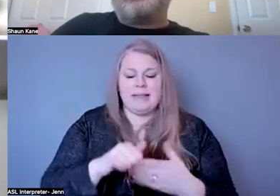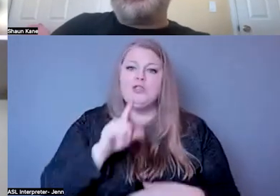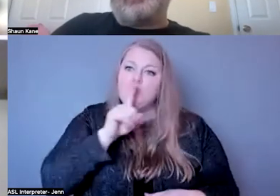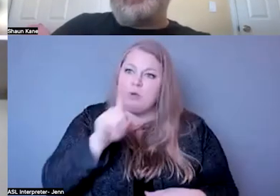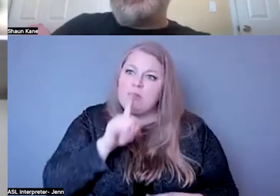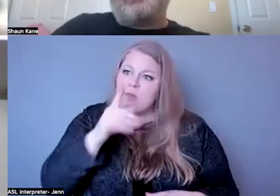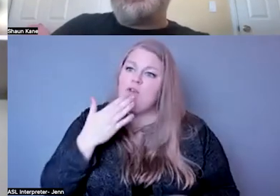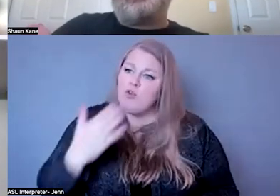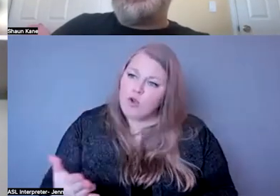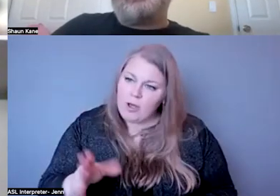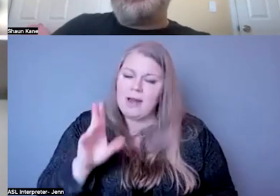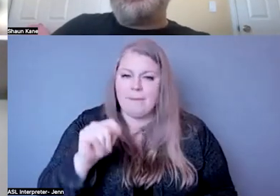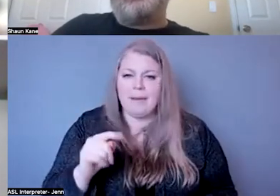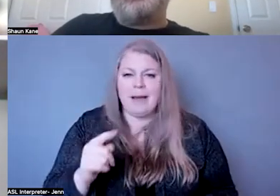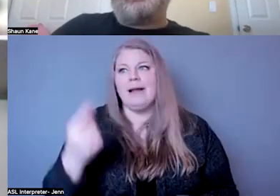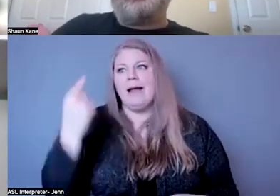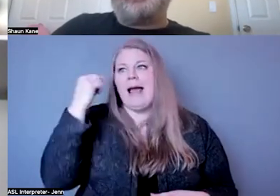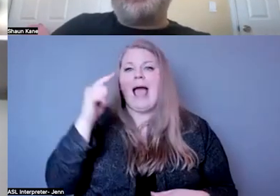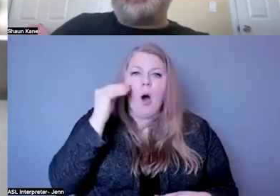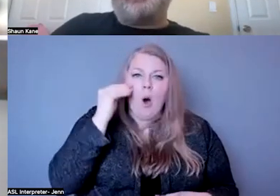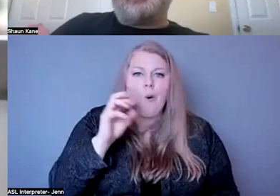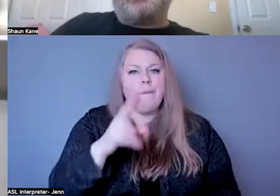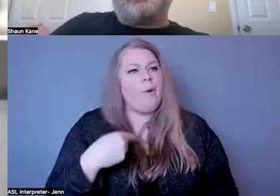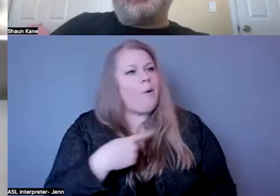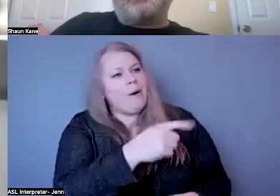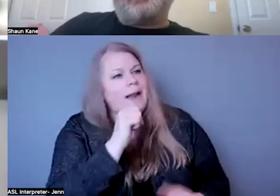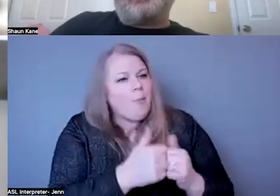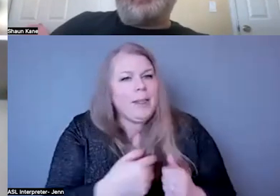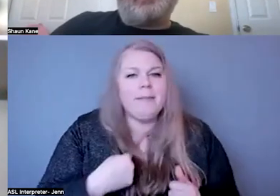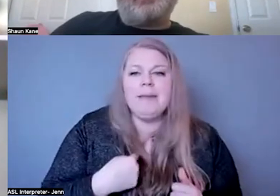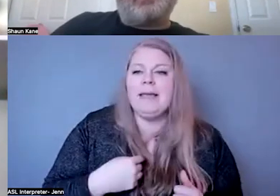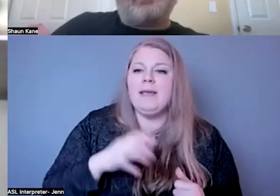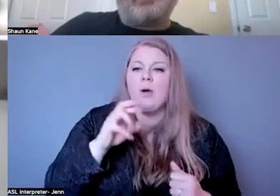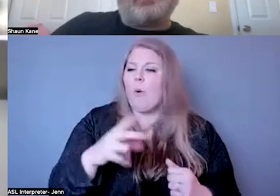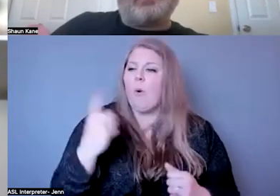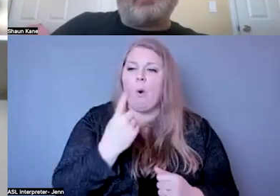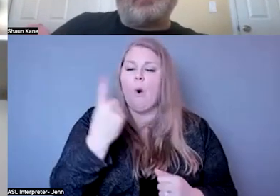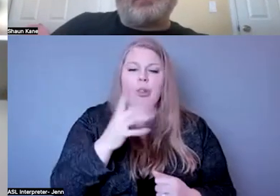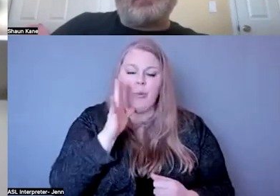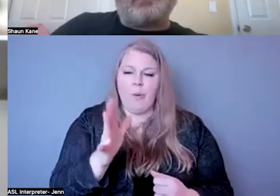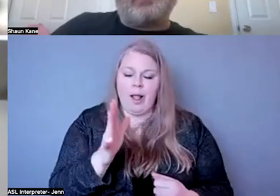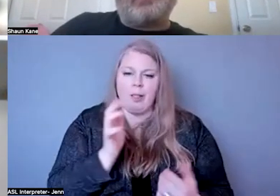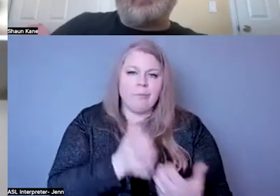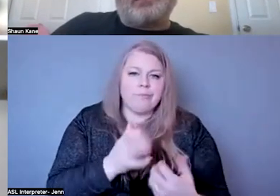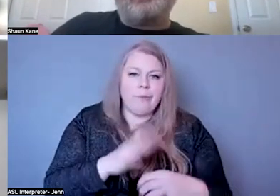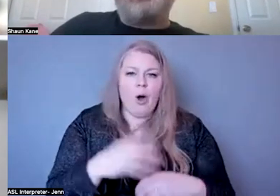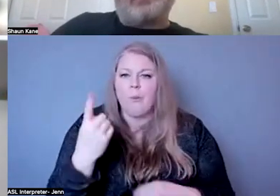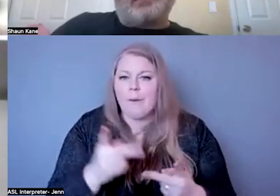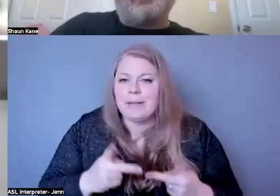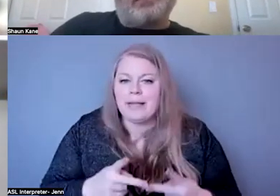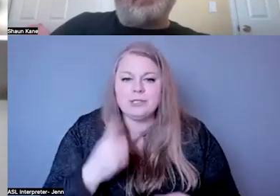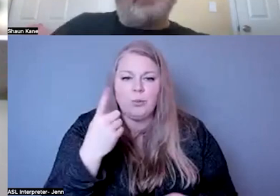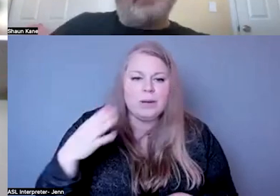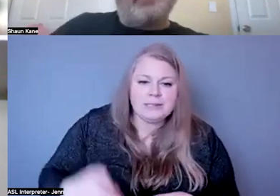but it's at home, or I don't have it with me, or it only works on one place or one site or